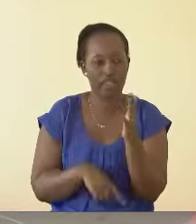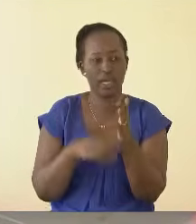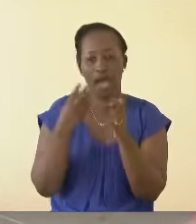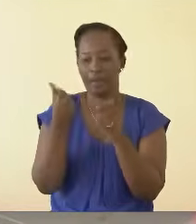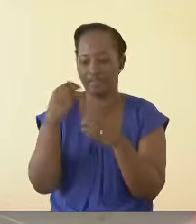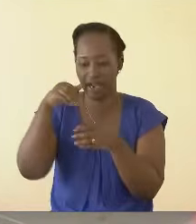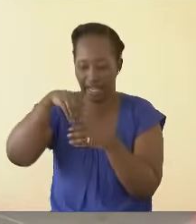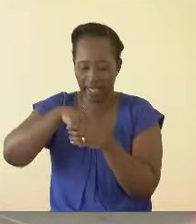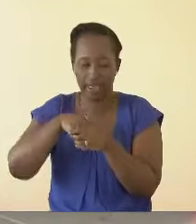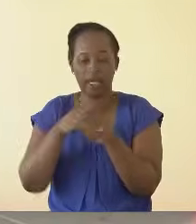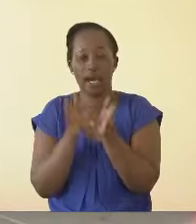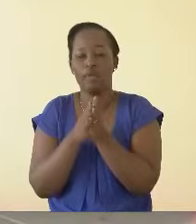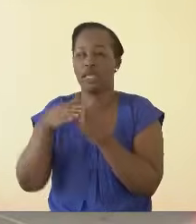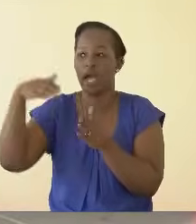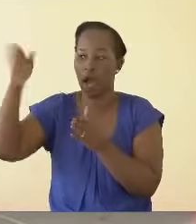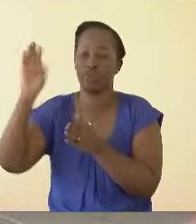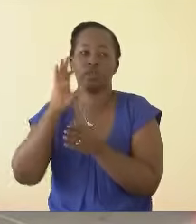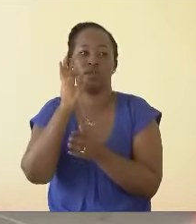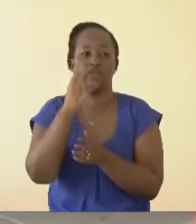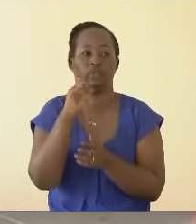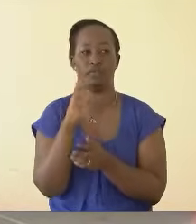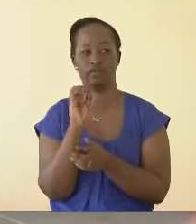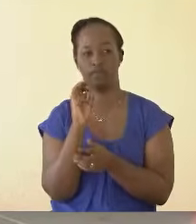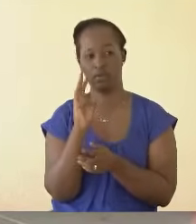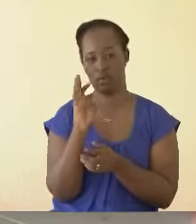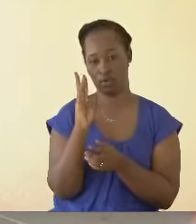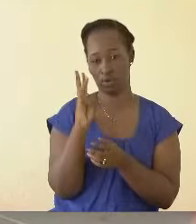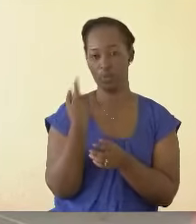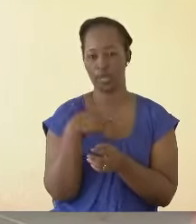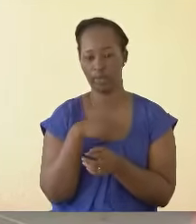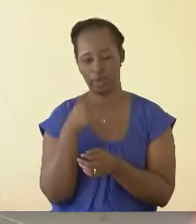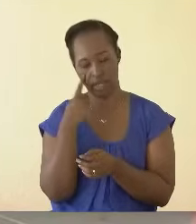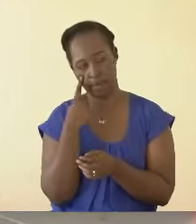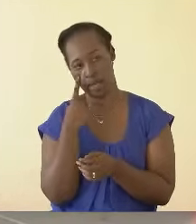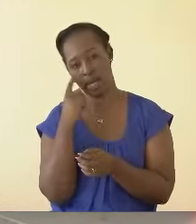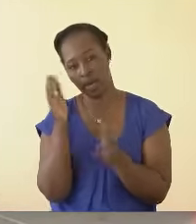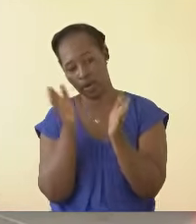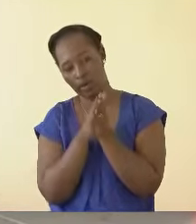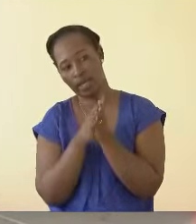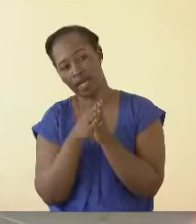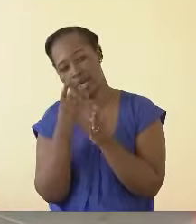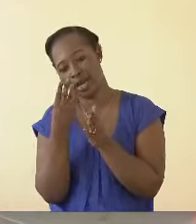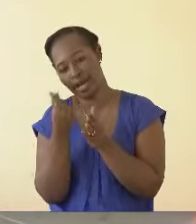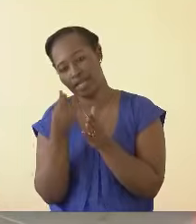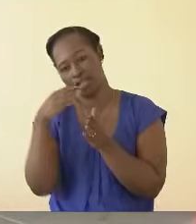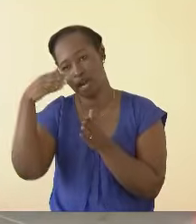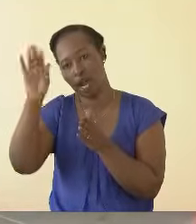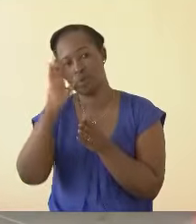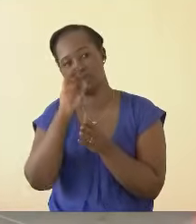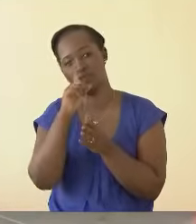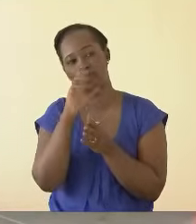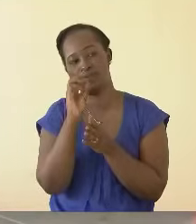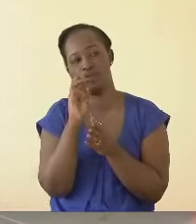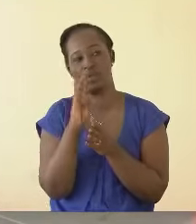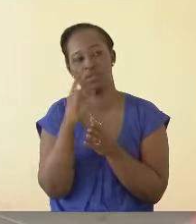in outflows of April? So we have to first look at what are the cash outflows for the month of April.